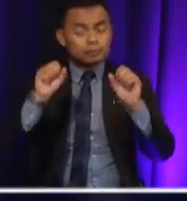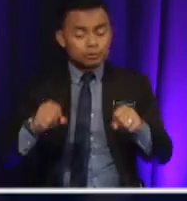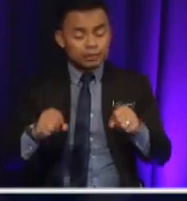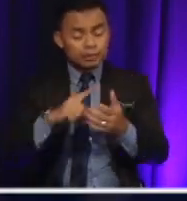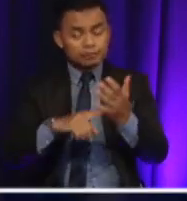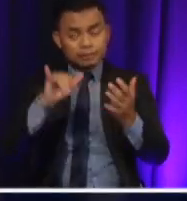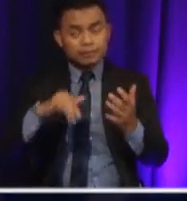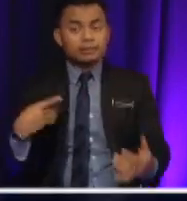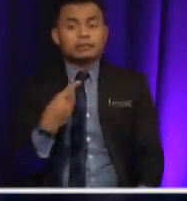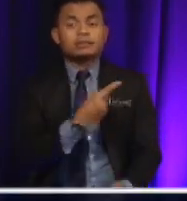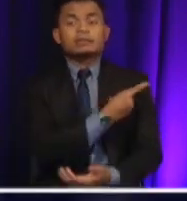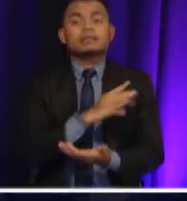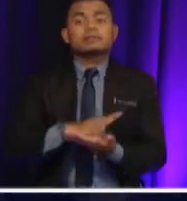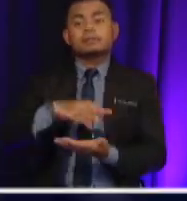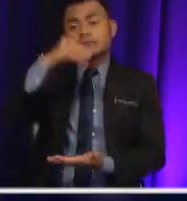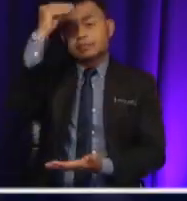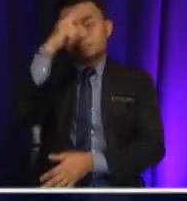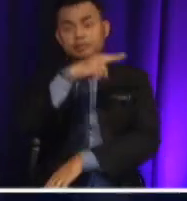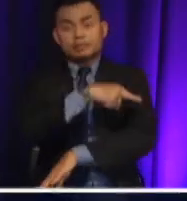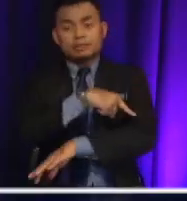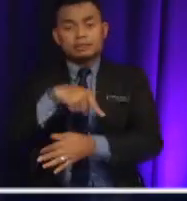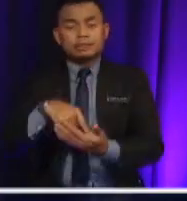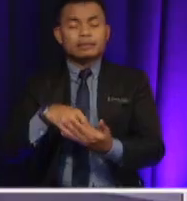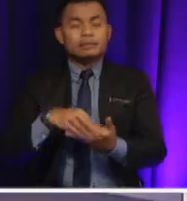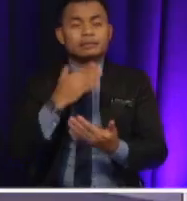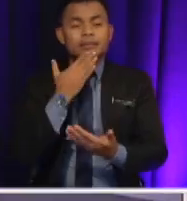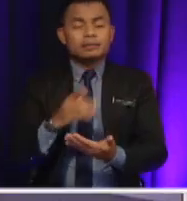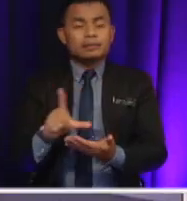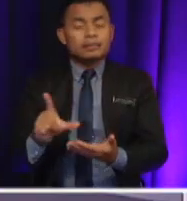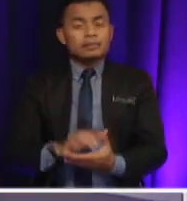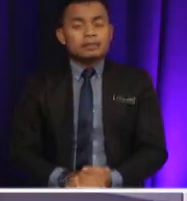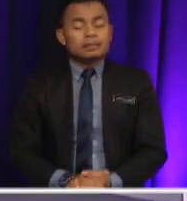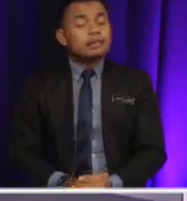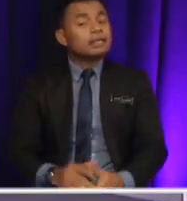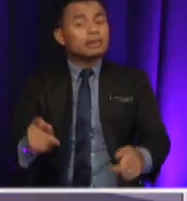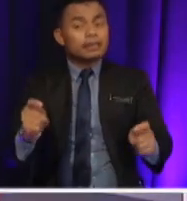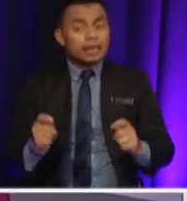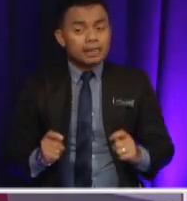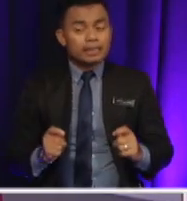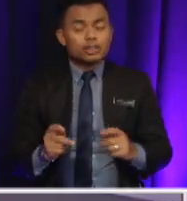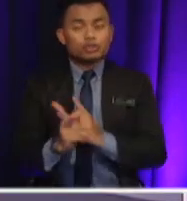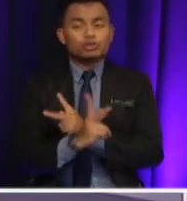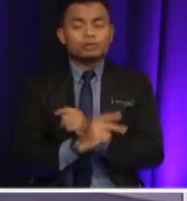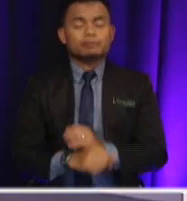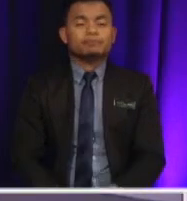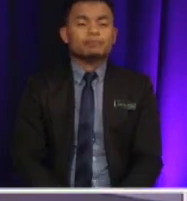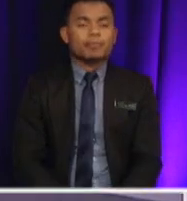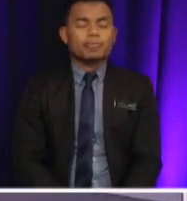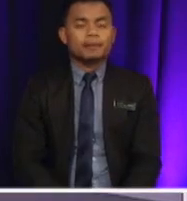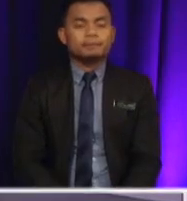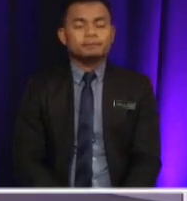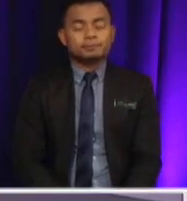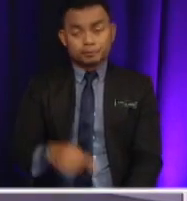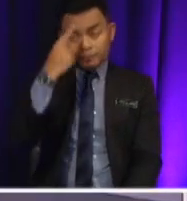learned Yes. from the entire 4 segment. Okay, please. of course. All right, so thank you very much, Thivia. And to conclude our lesson